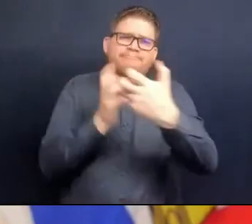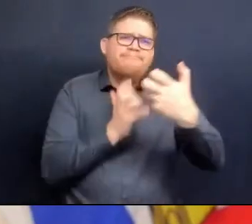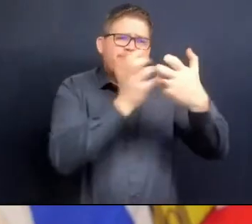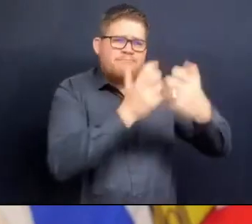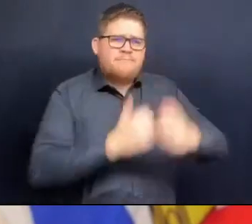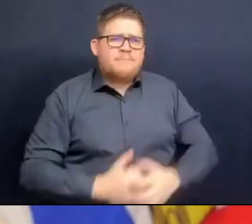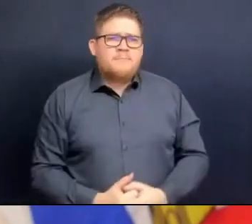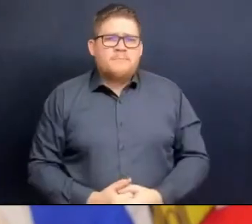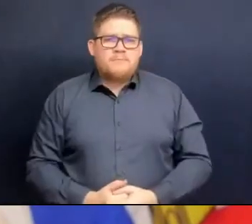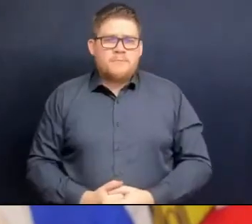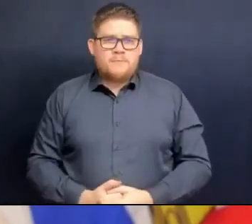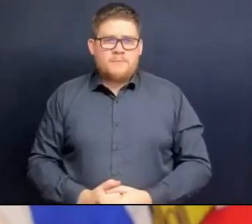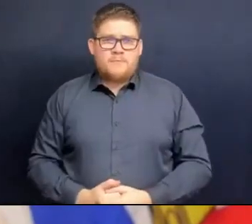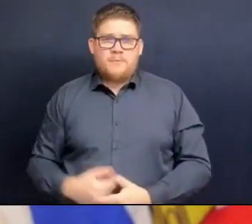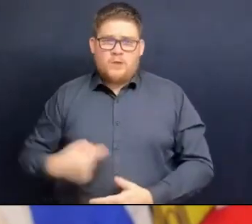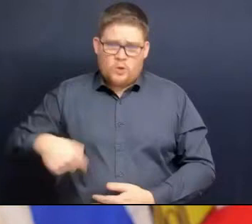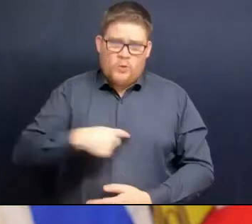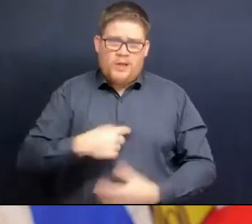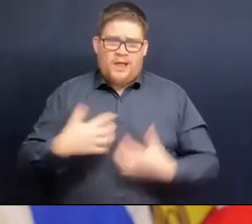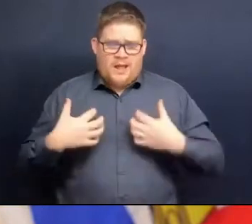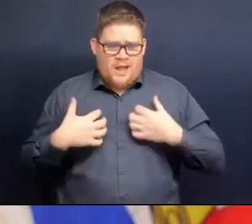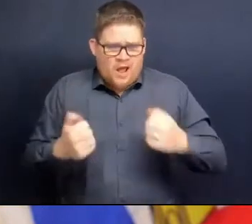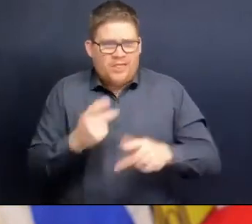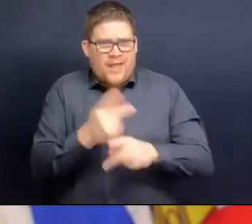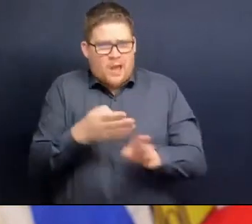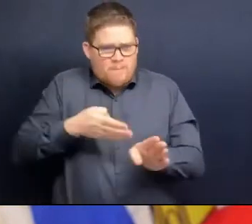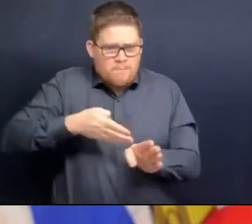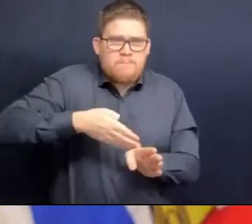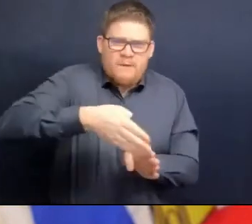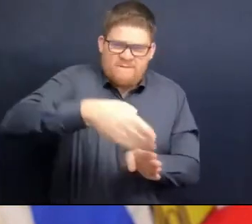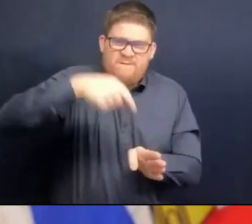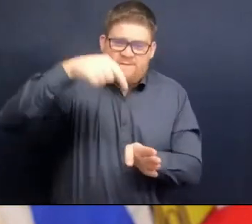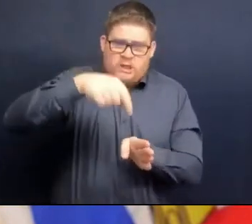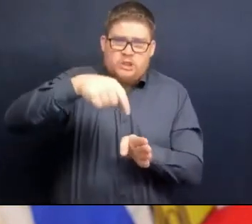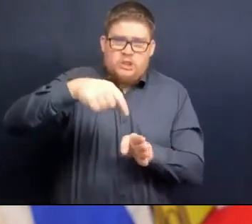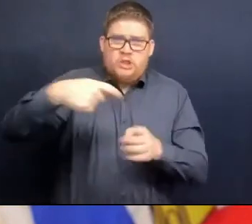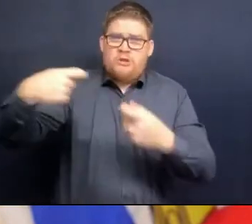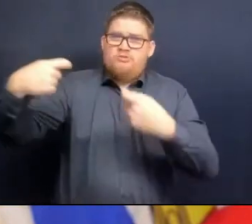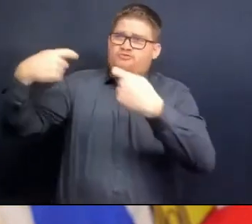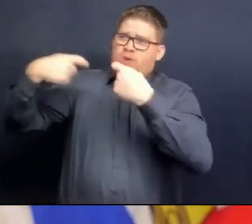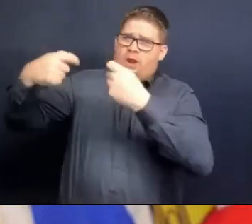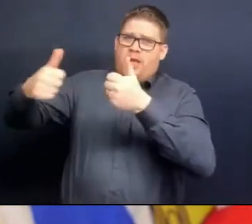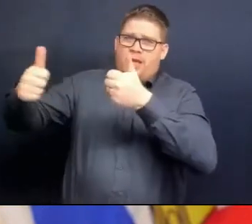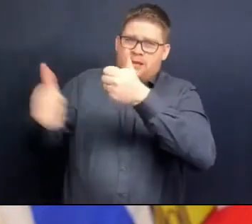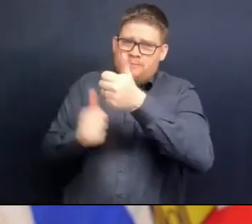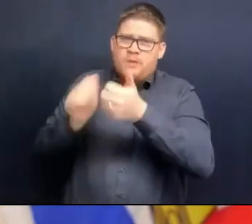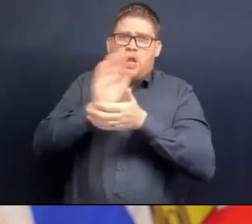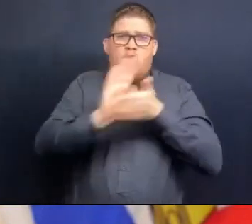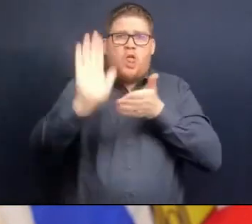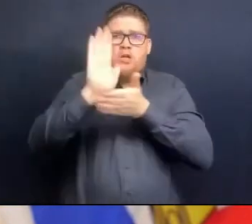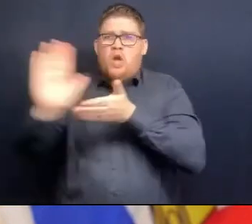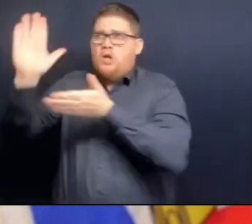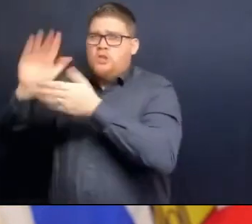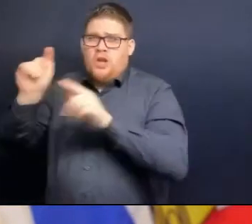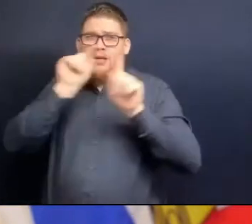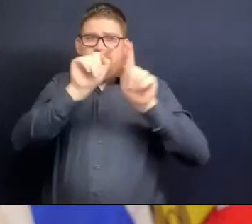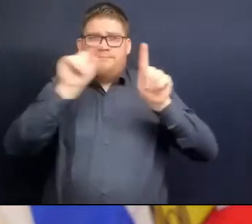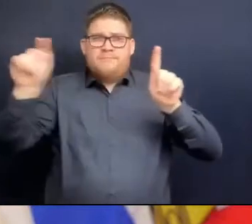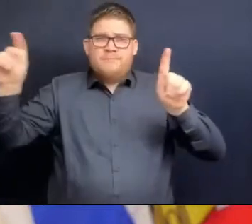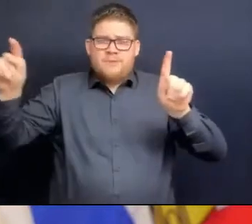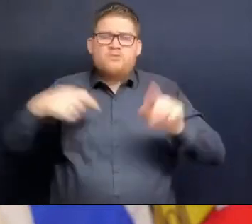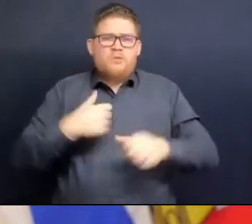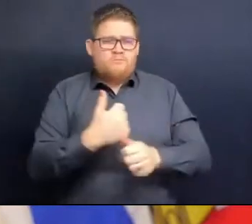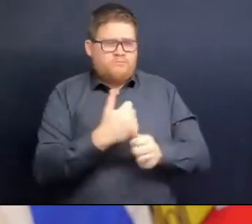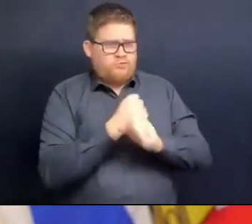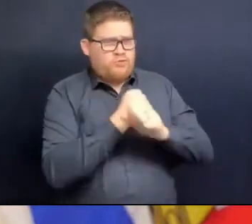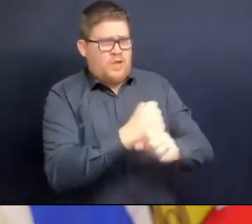the importance of us as healthcare professionals, regulated health professionals, to do everything we can do to